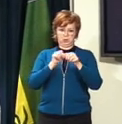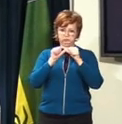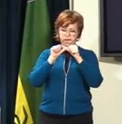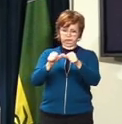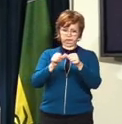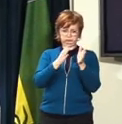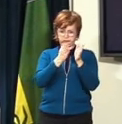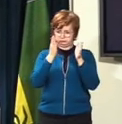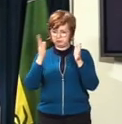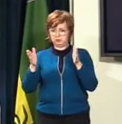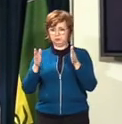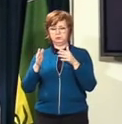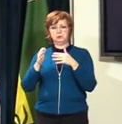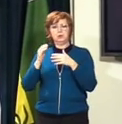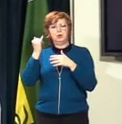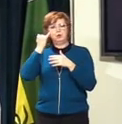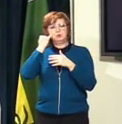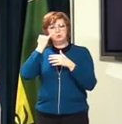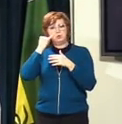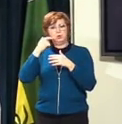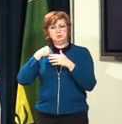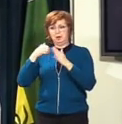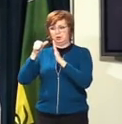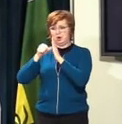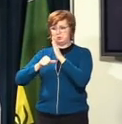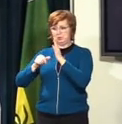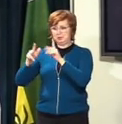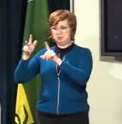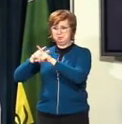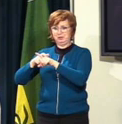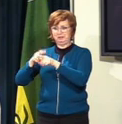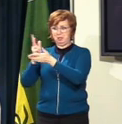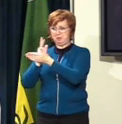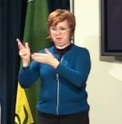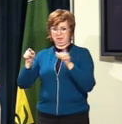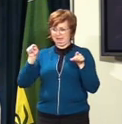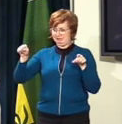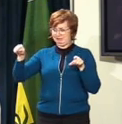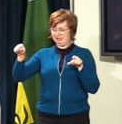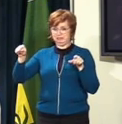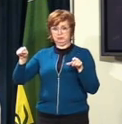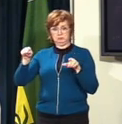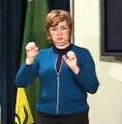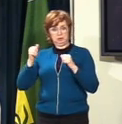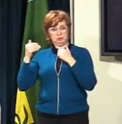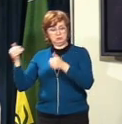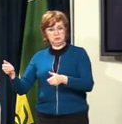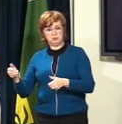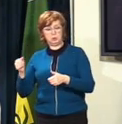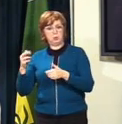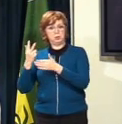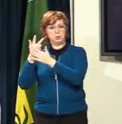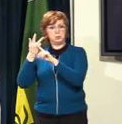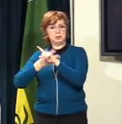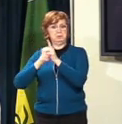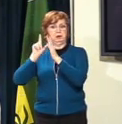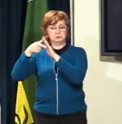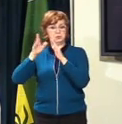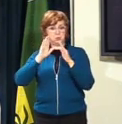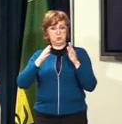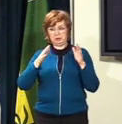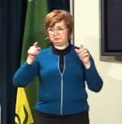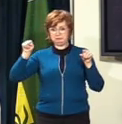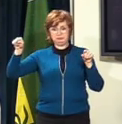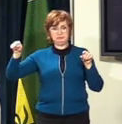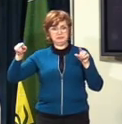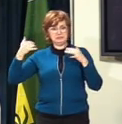a surgery in 3 weeks or even 3 months, what can they expect? So depending upon what surgery